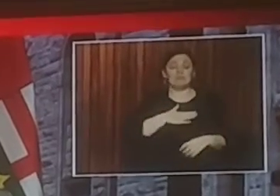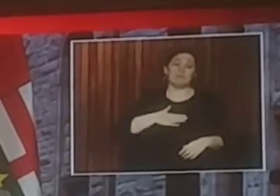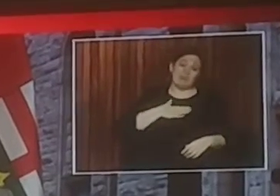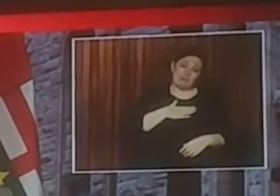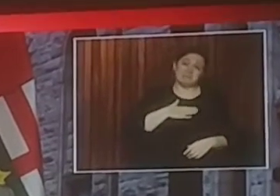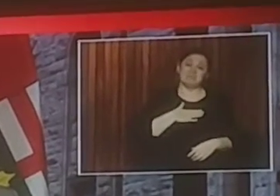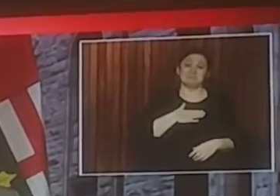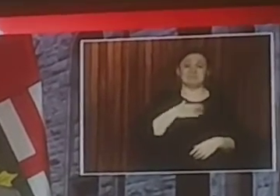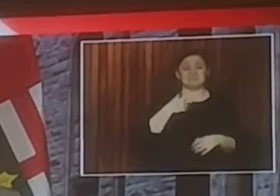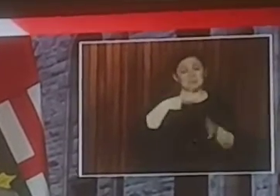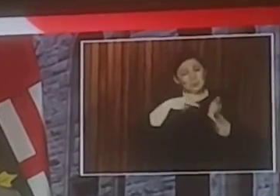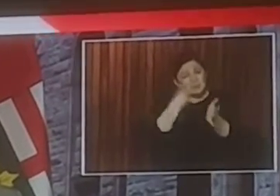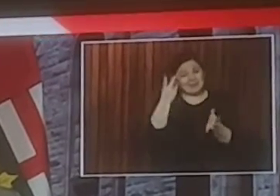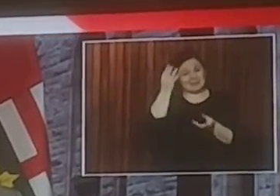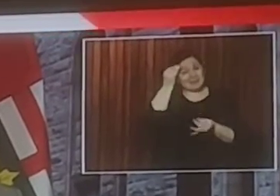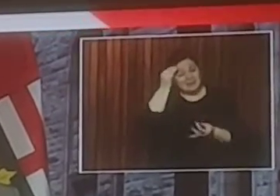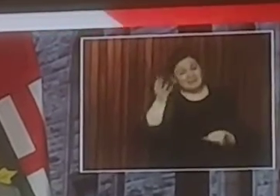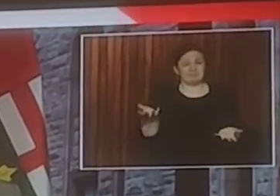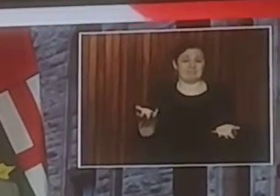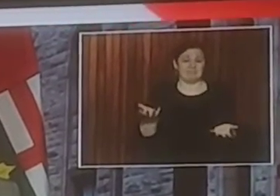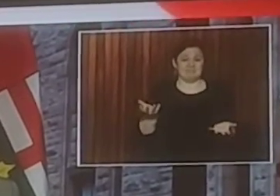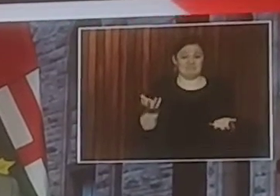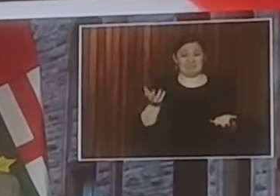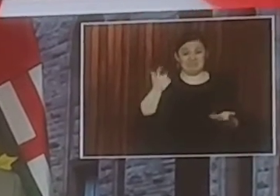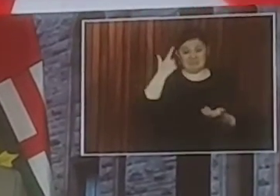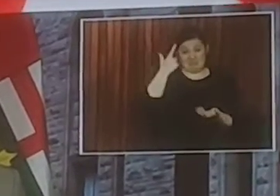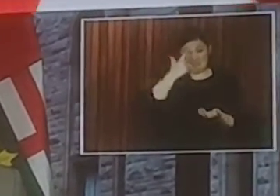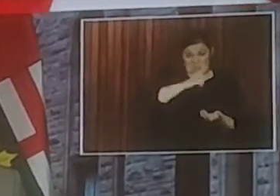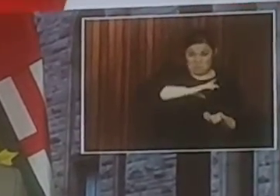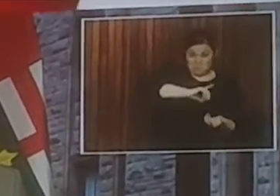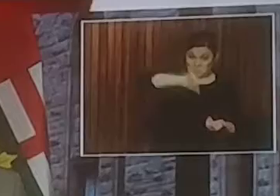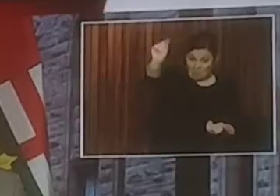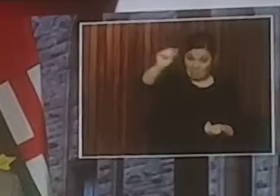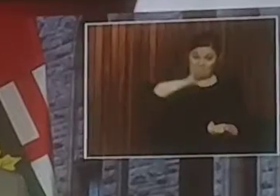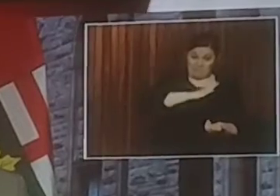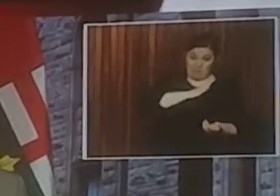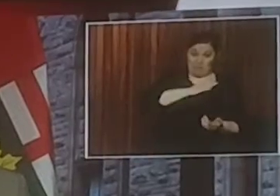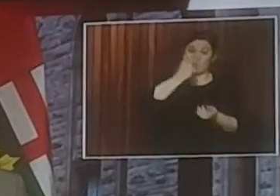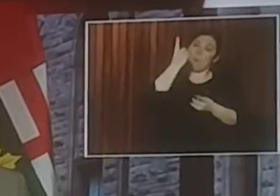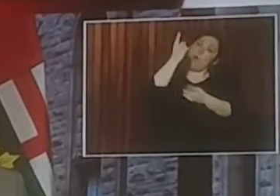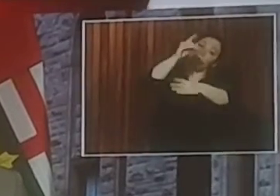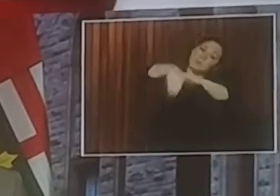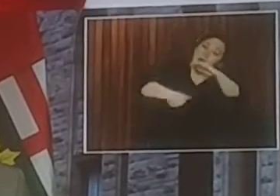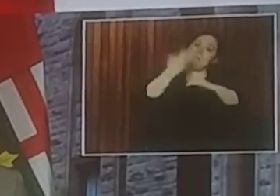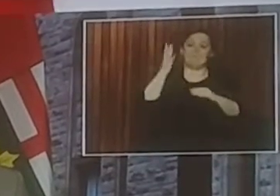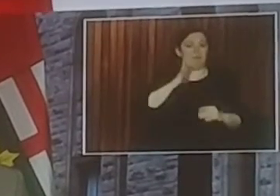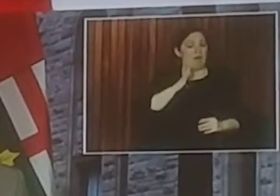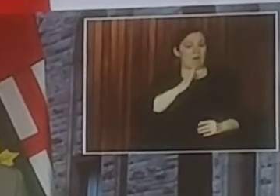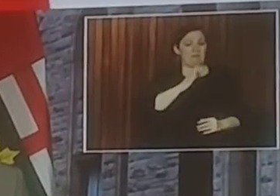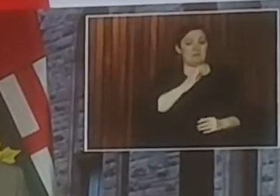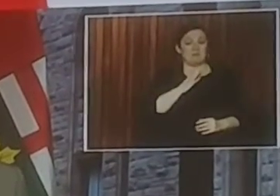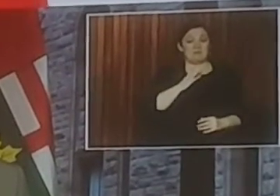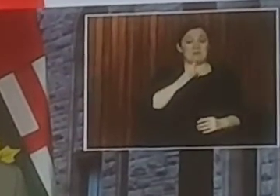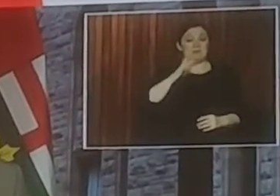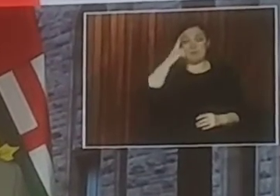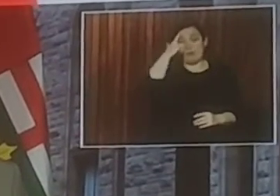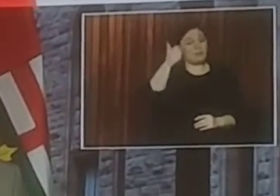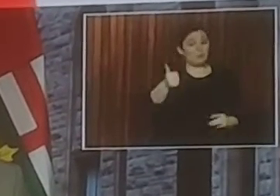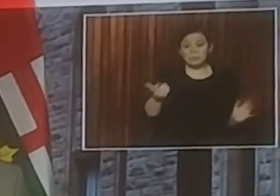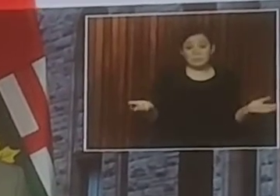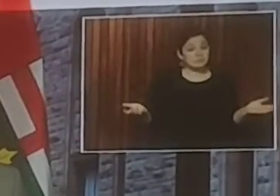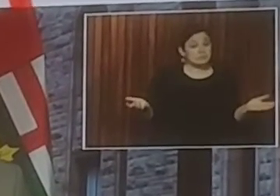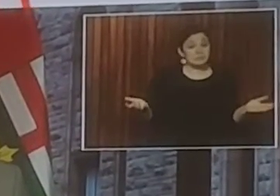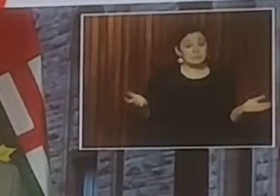an interesting thing to do, and I'd say if you're going, just go overnight. Preferably don't go at all, but you may have reasons for